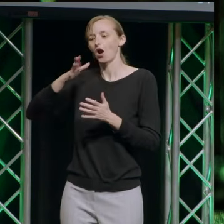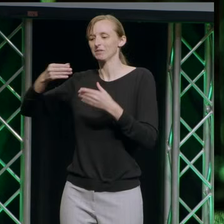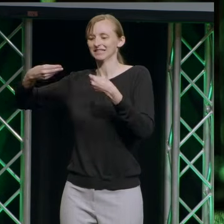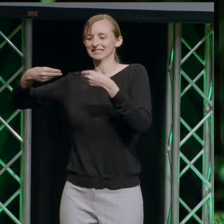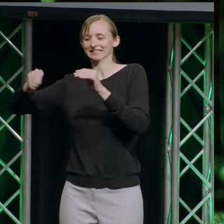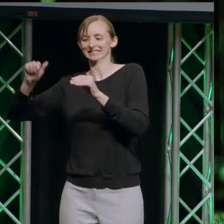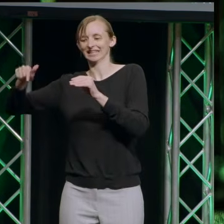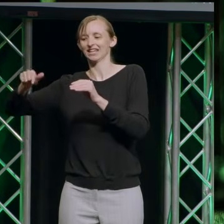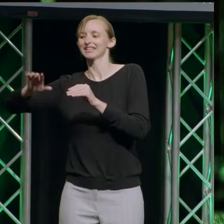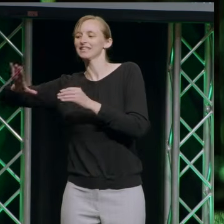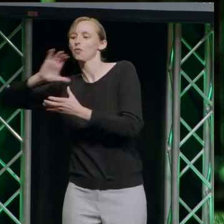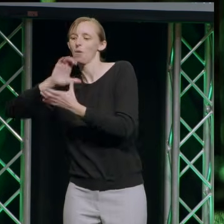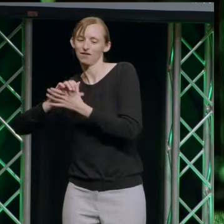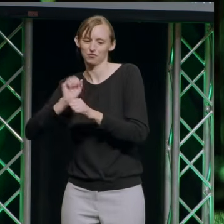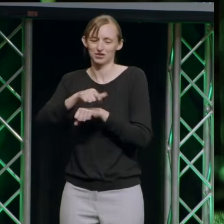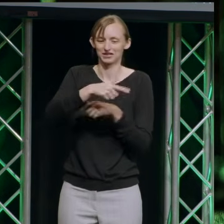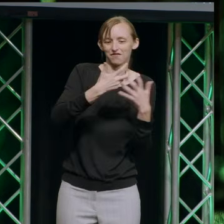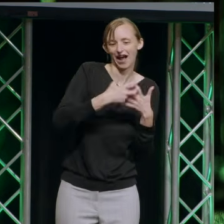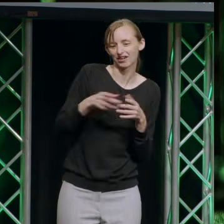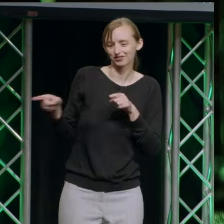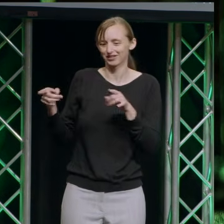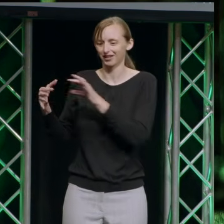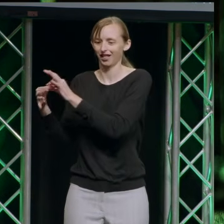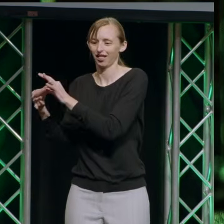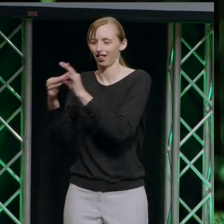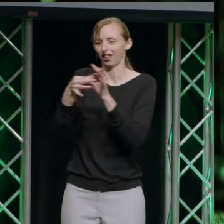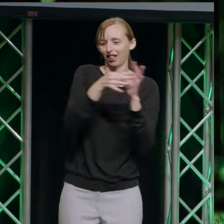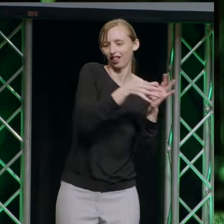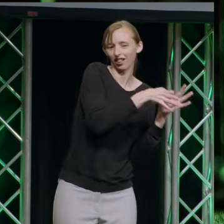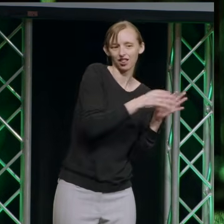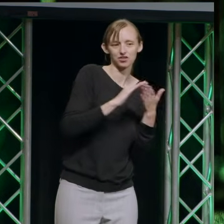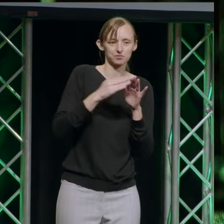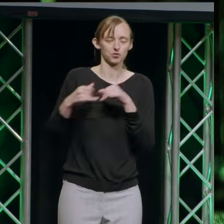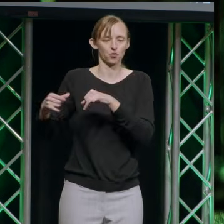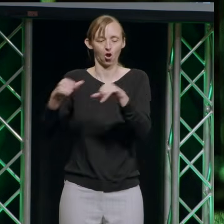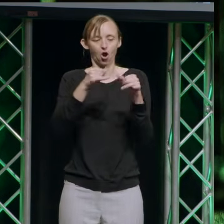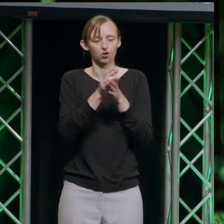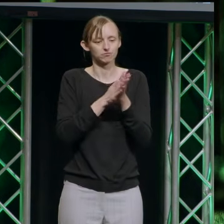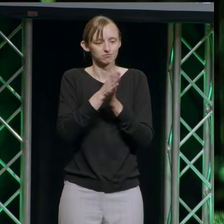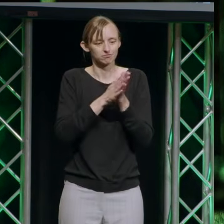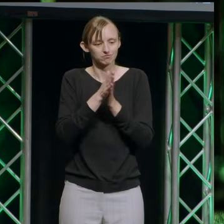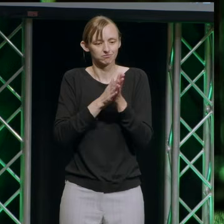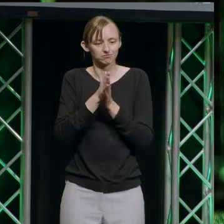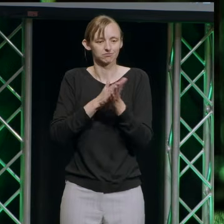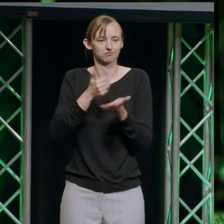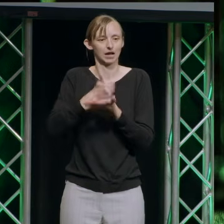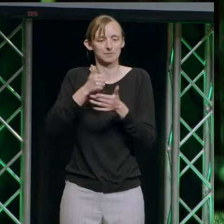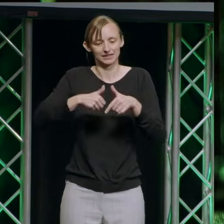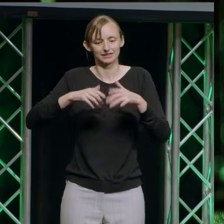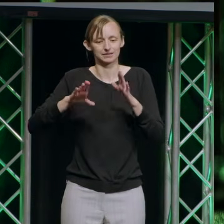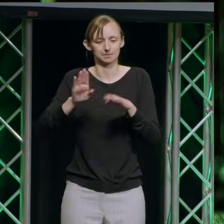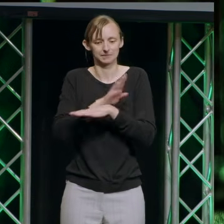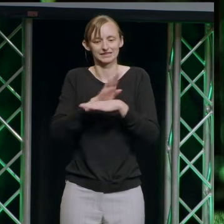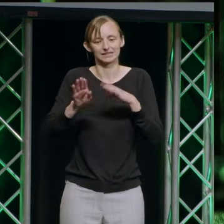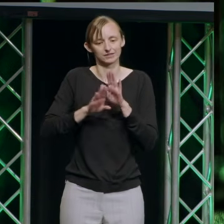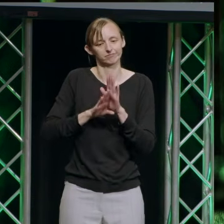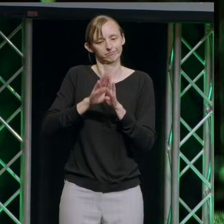stem from. So it's all kind of a nice community where everybody's invested in helping this venture.